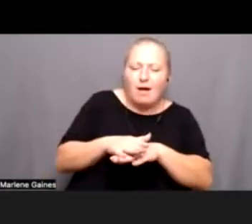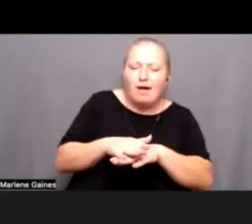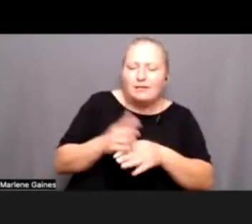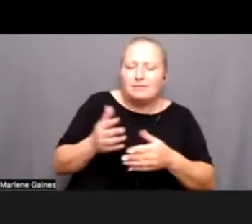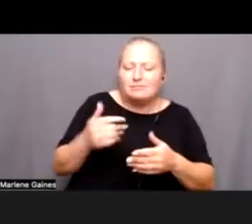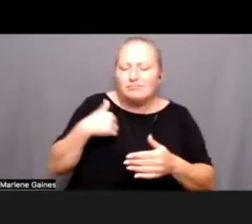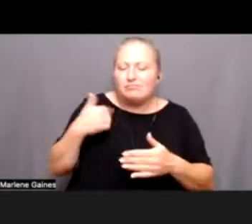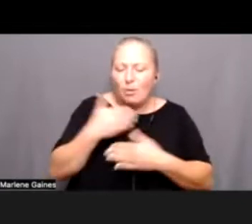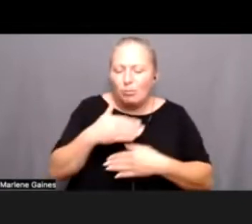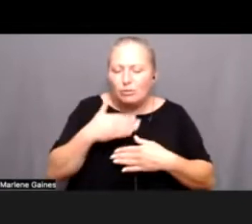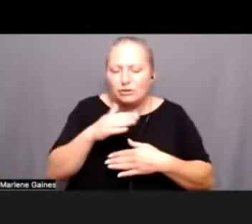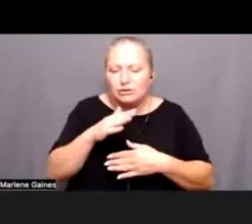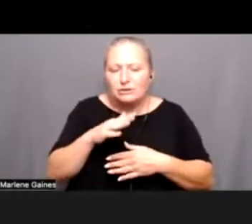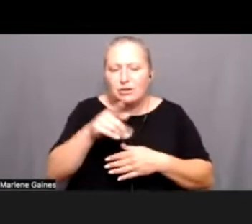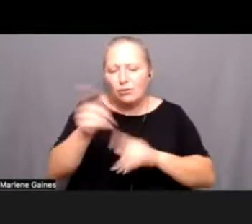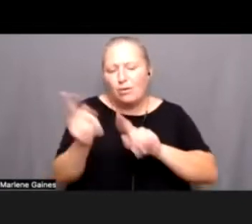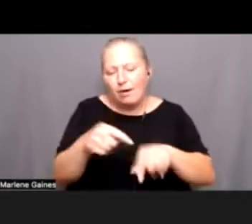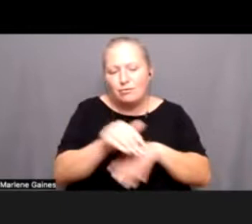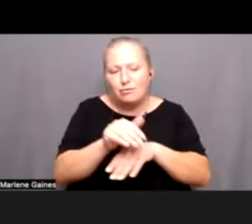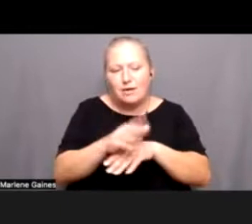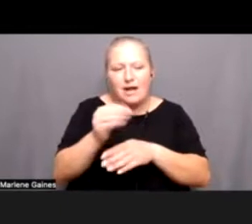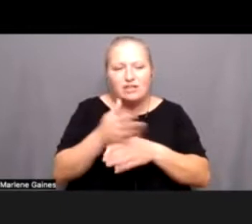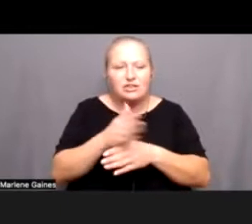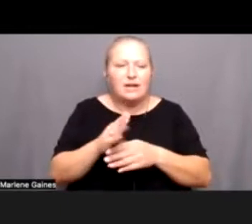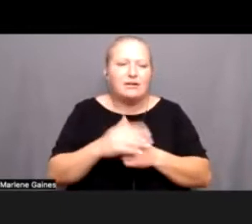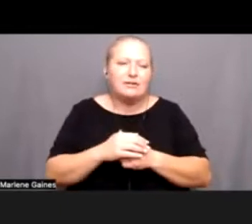appreciate your coming tonight and sharing